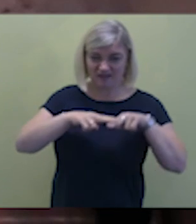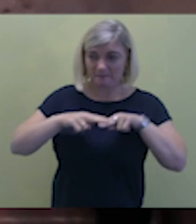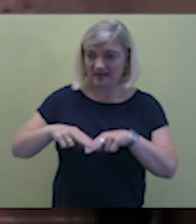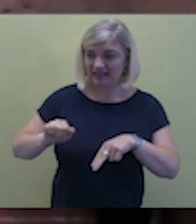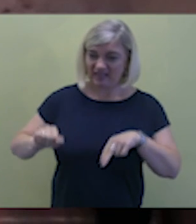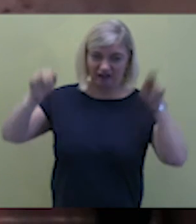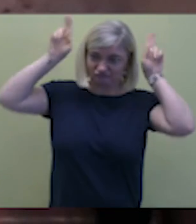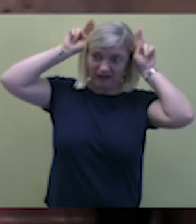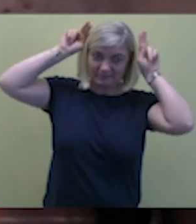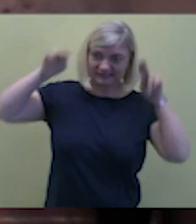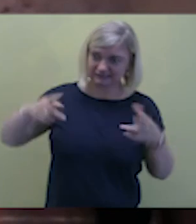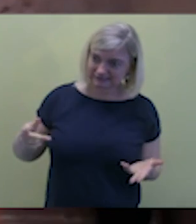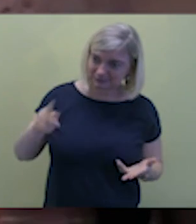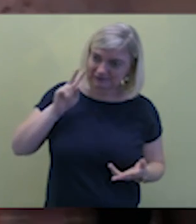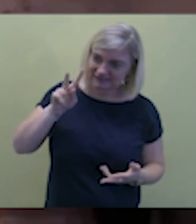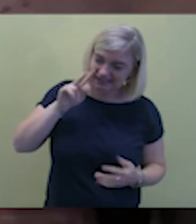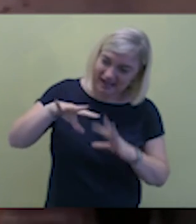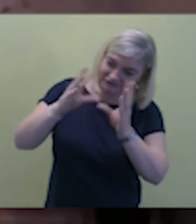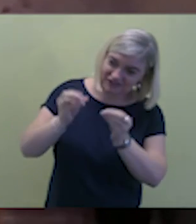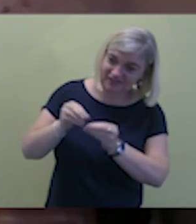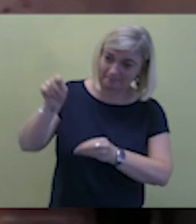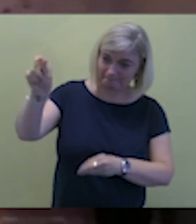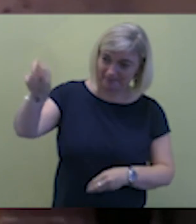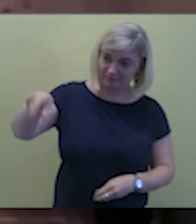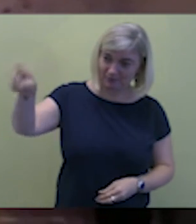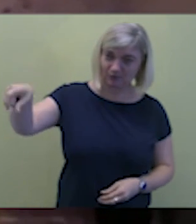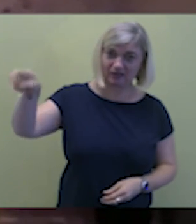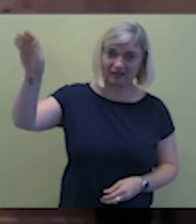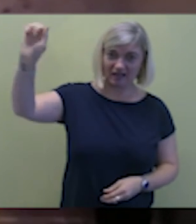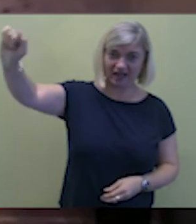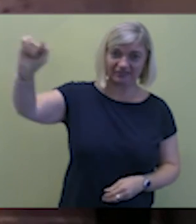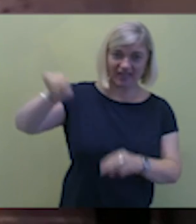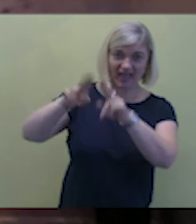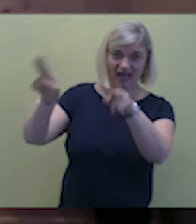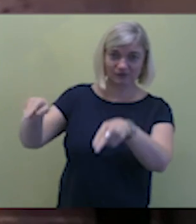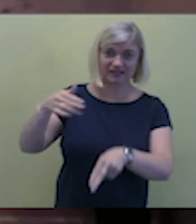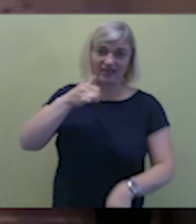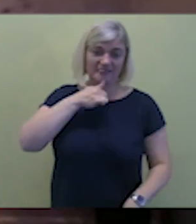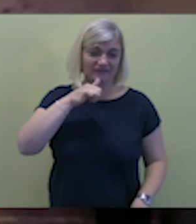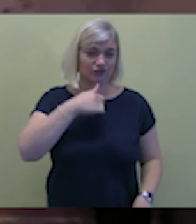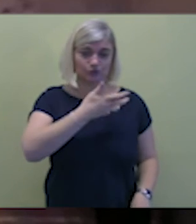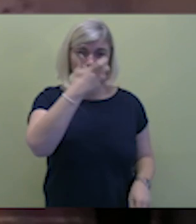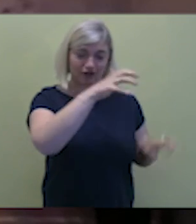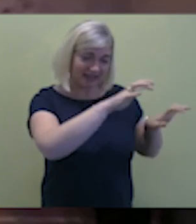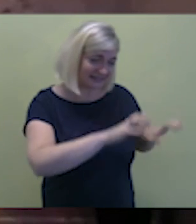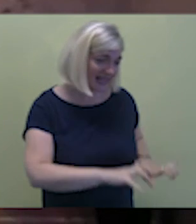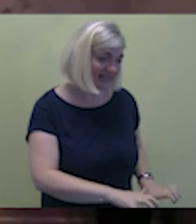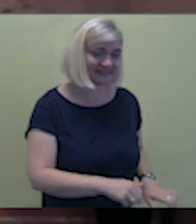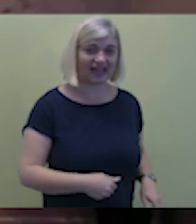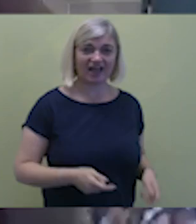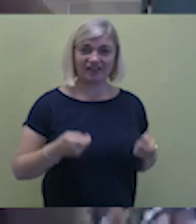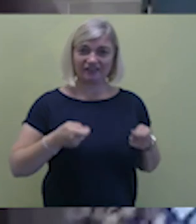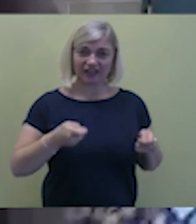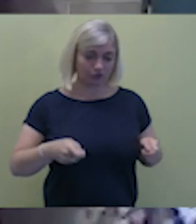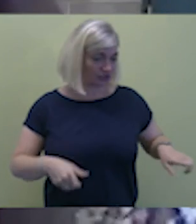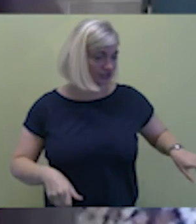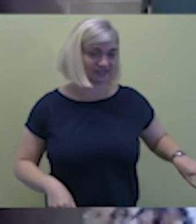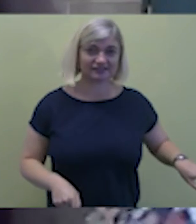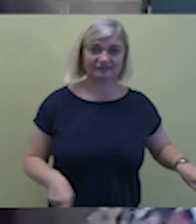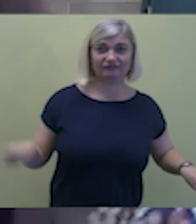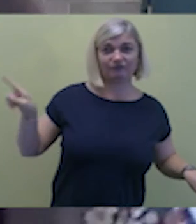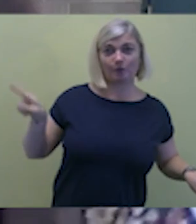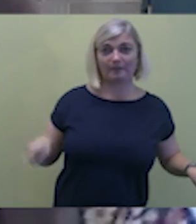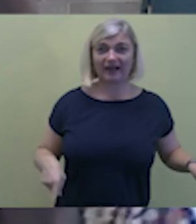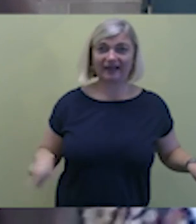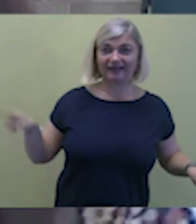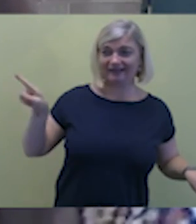these. People have used their cooker, their chairs, their radiators for ballet bars. It's been amazing